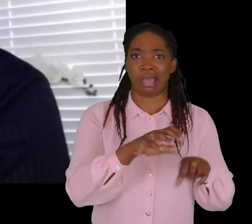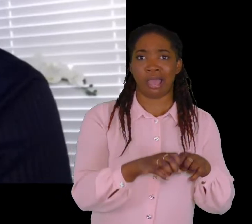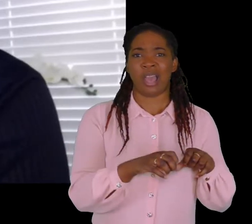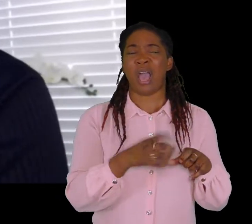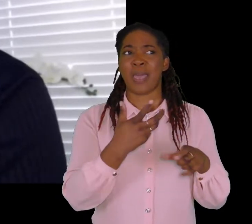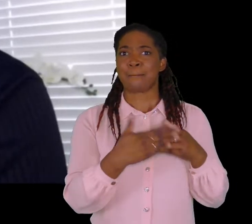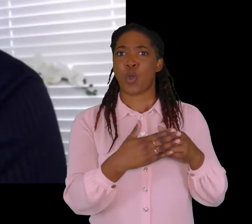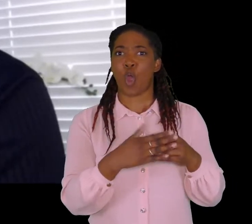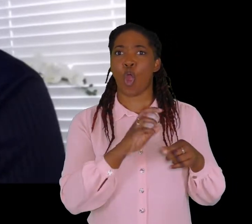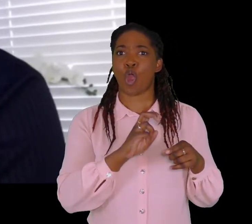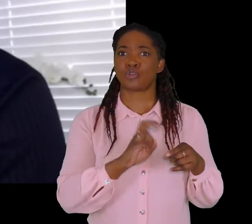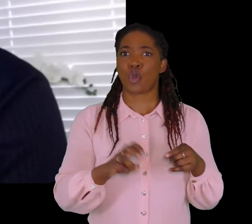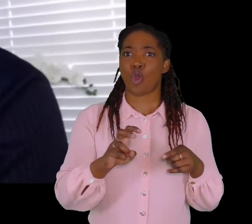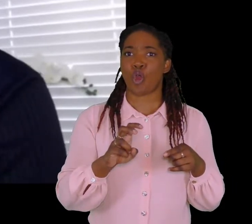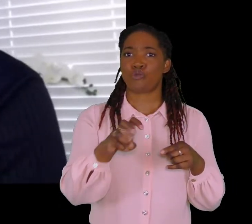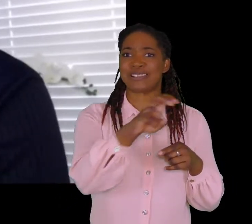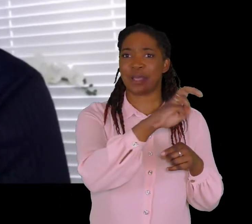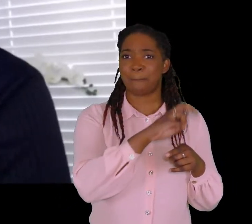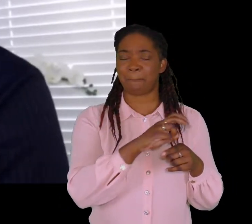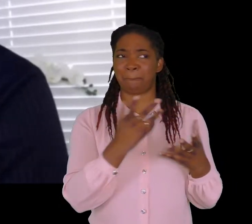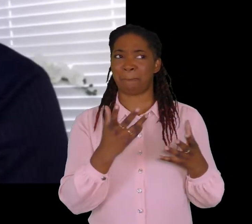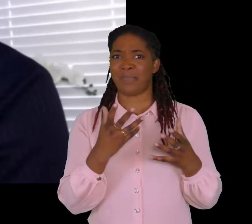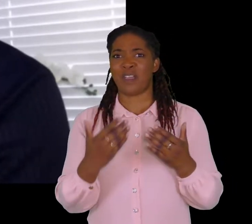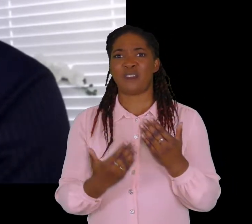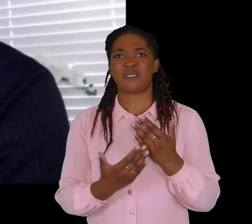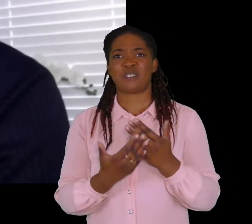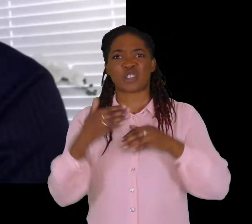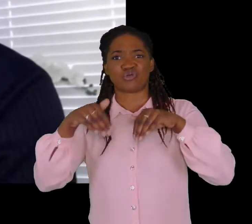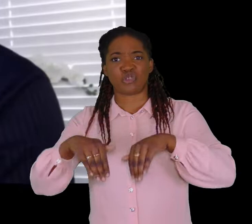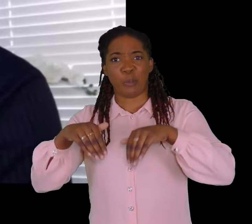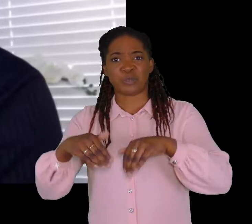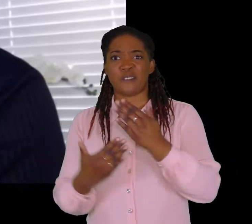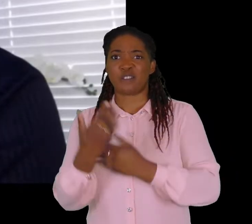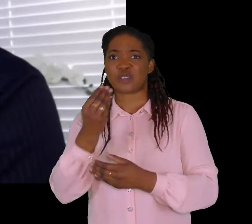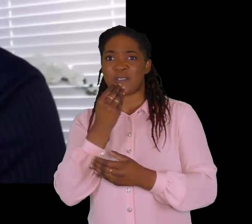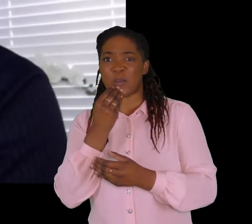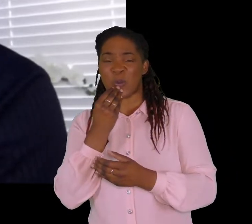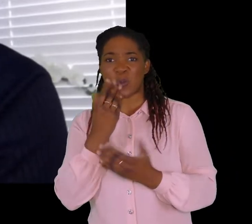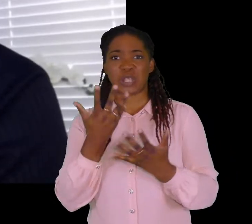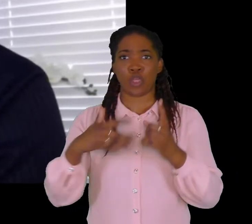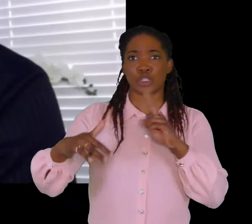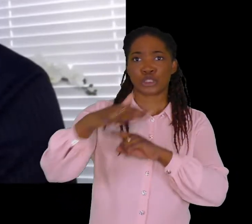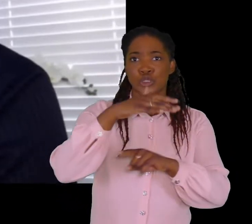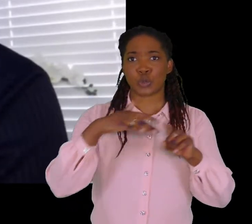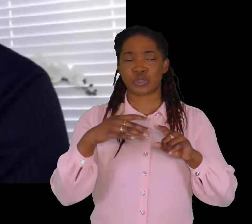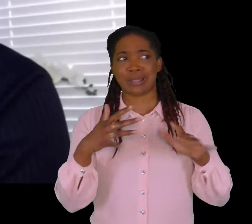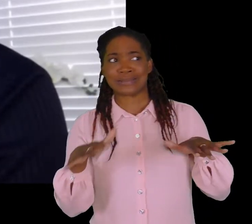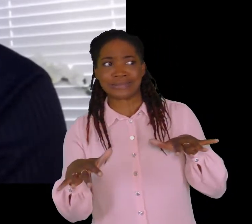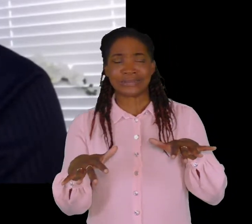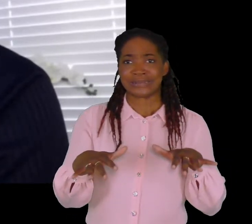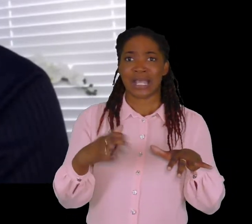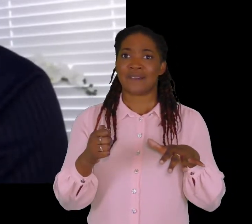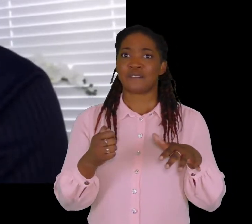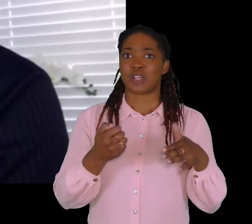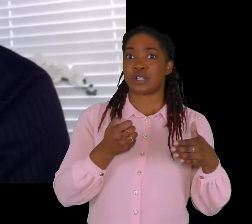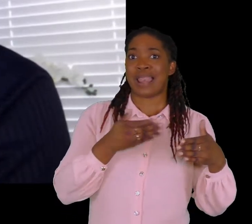was mutating into tourism, the supermarkets empty of fresh food and produce, a social utopia found itself surviving on